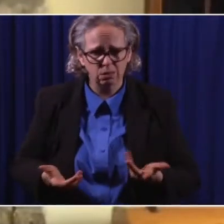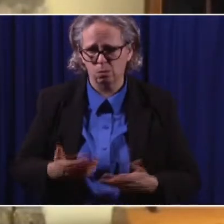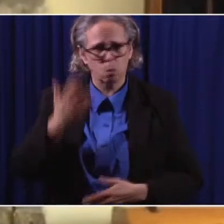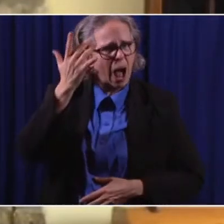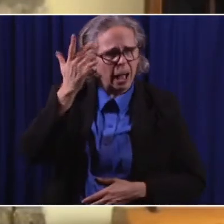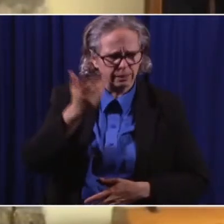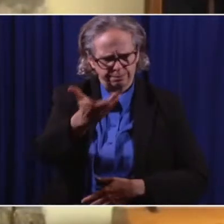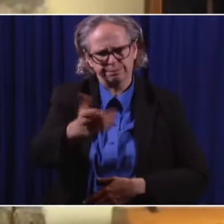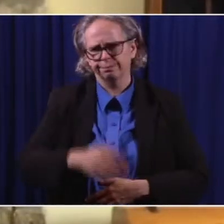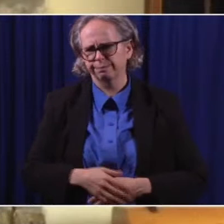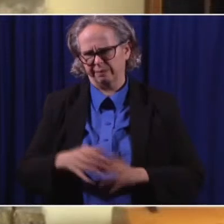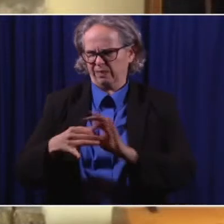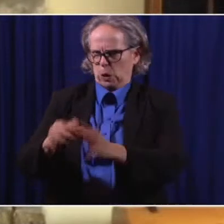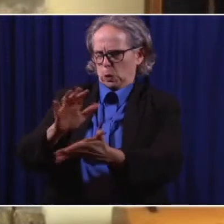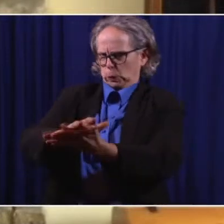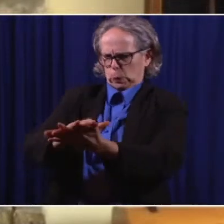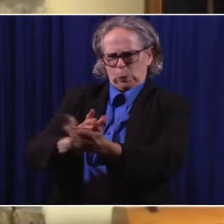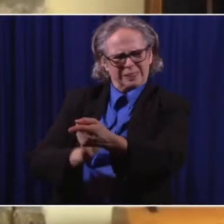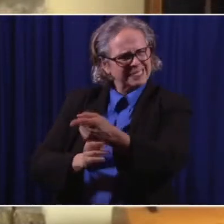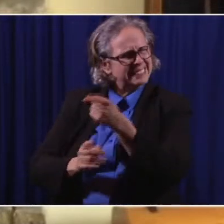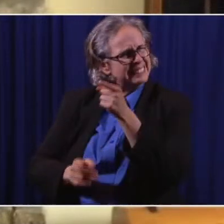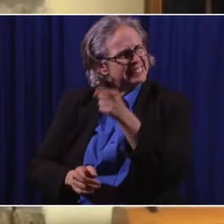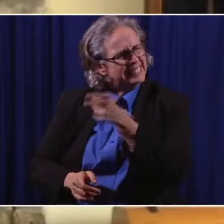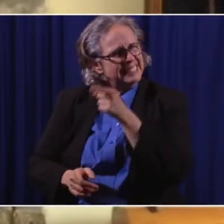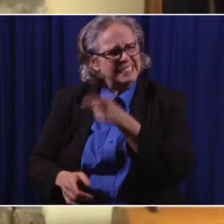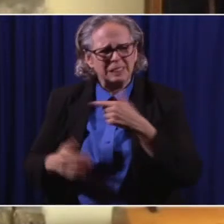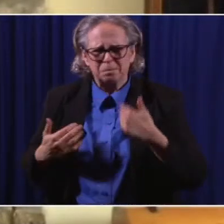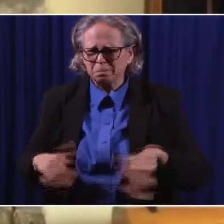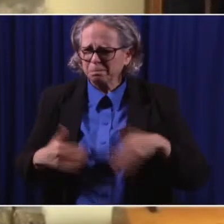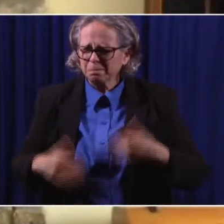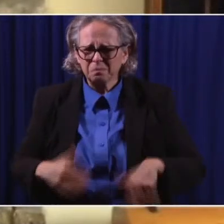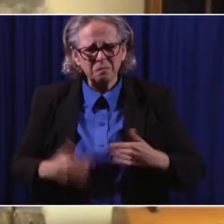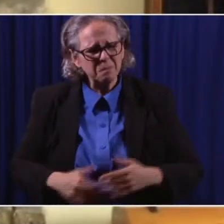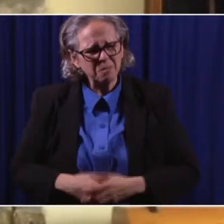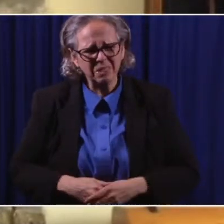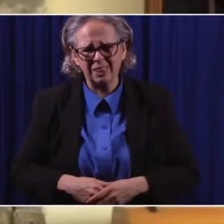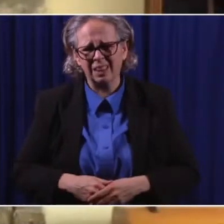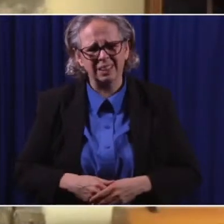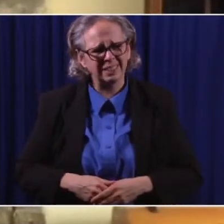what is reflected in schools as far as COVID spread